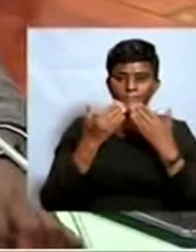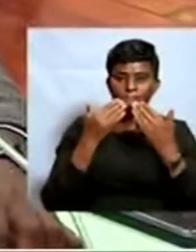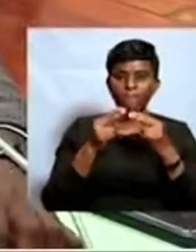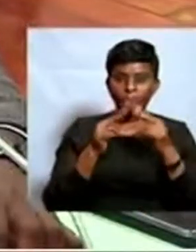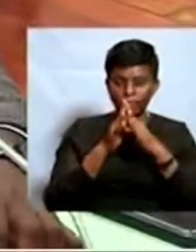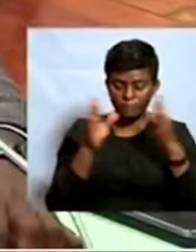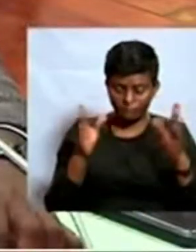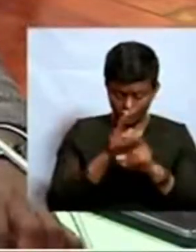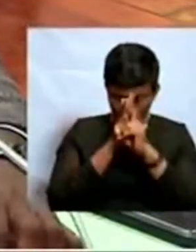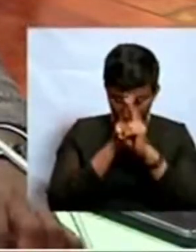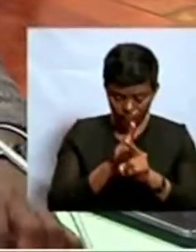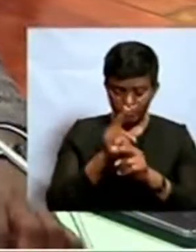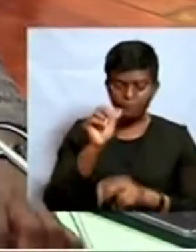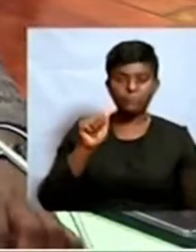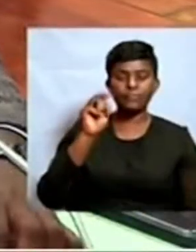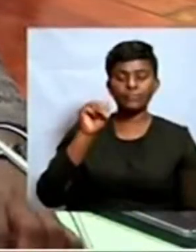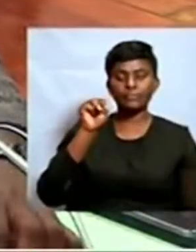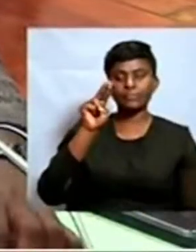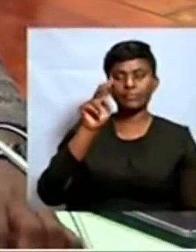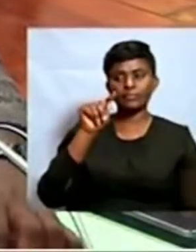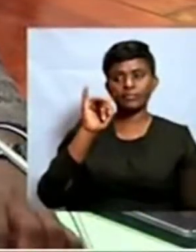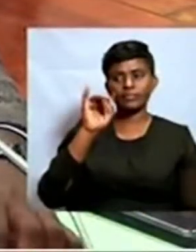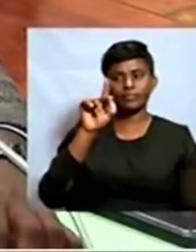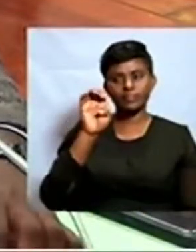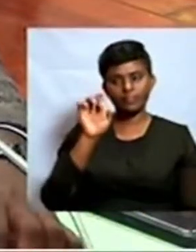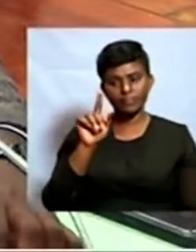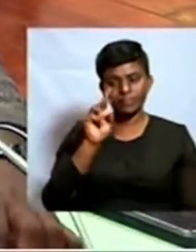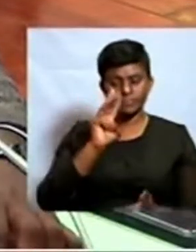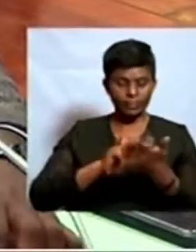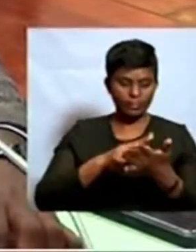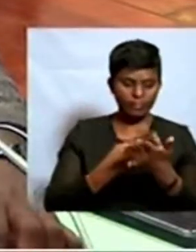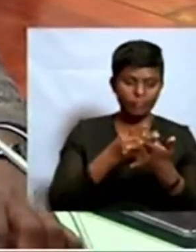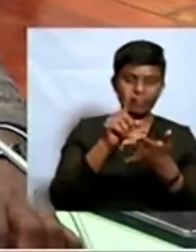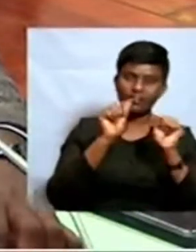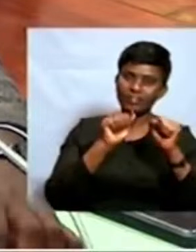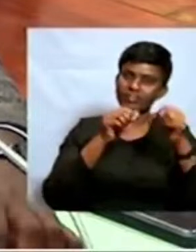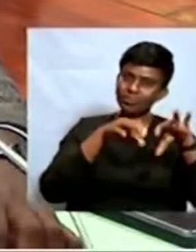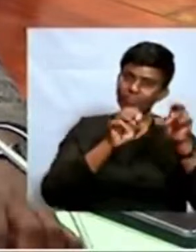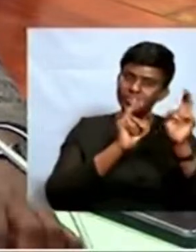Honorable Mtike. Witness, you may proceed to respond.